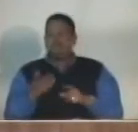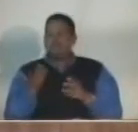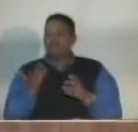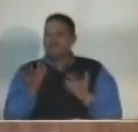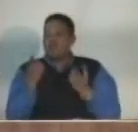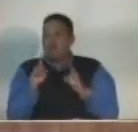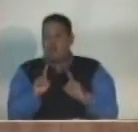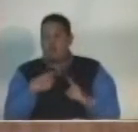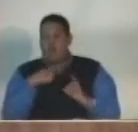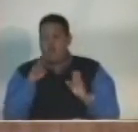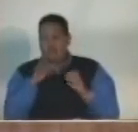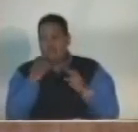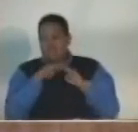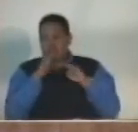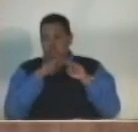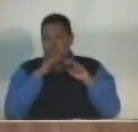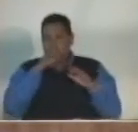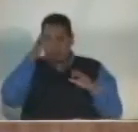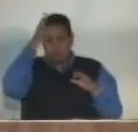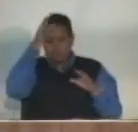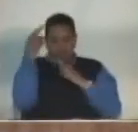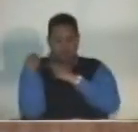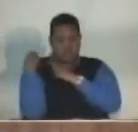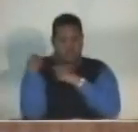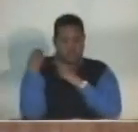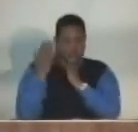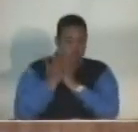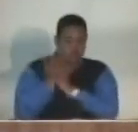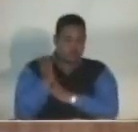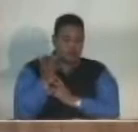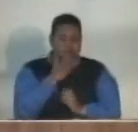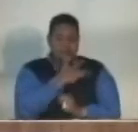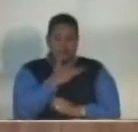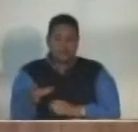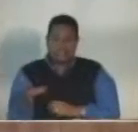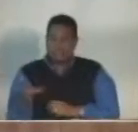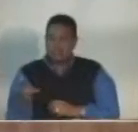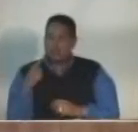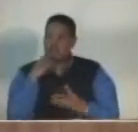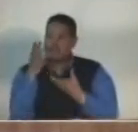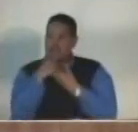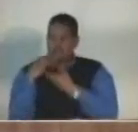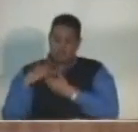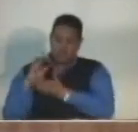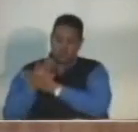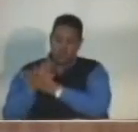We have to increase parental accountability through sensitization,